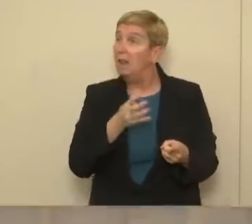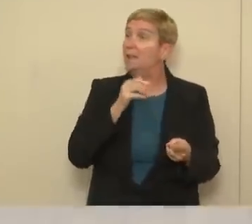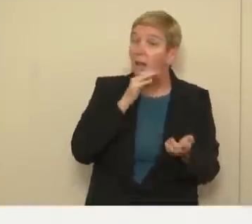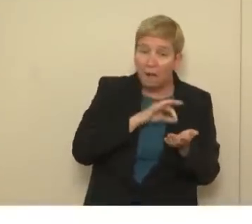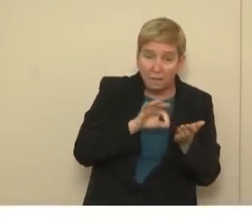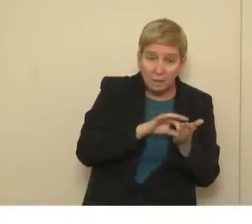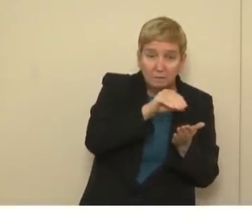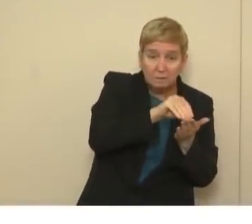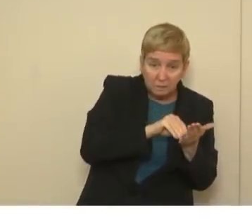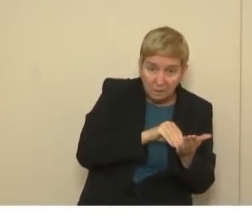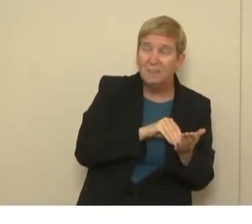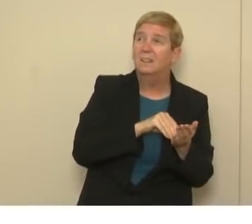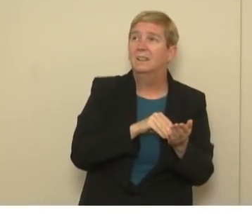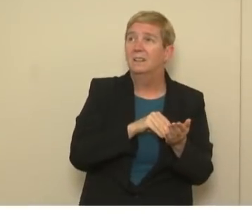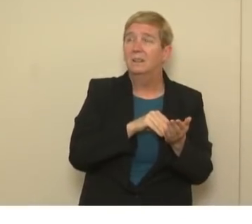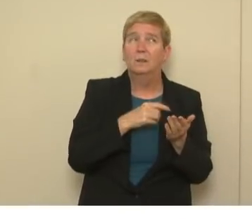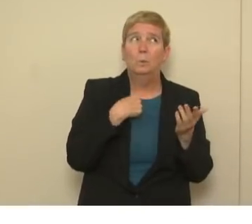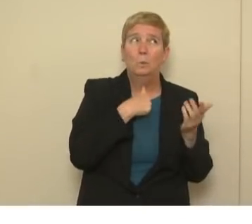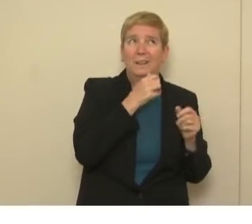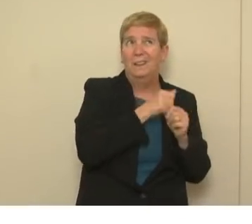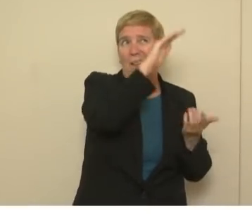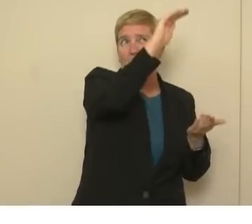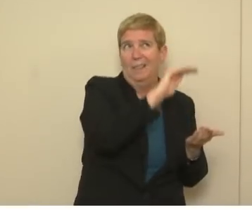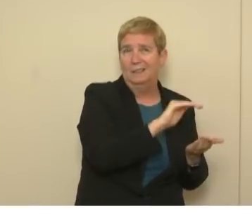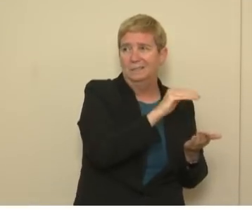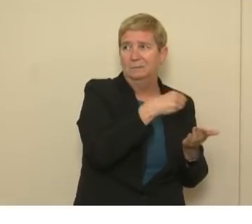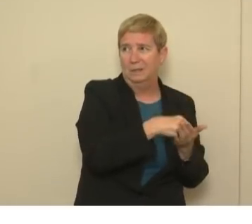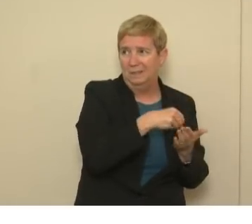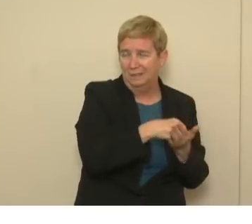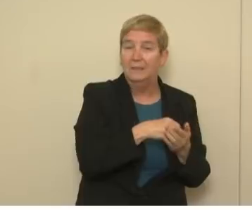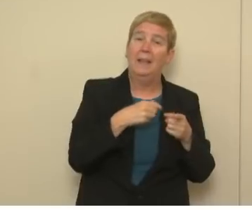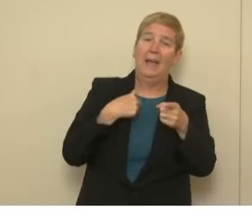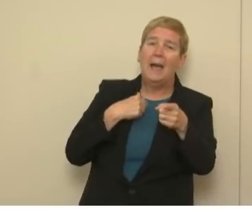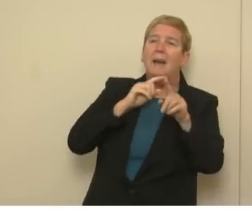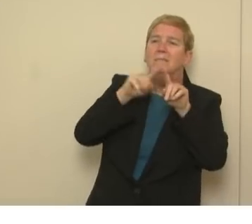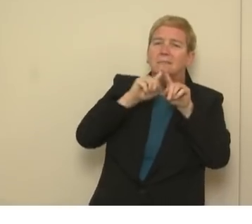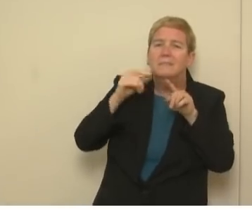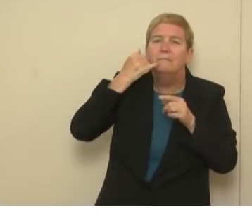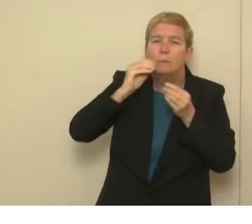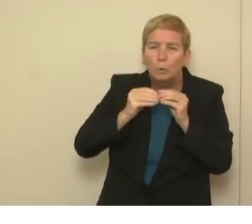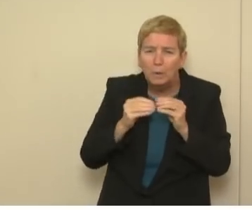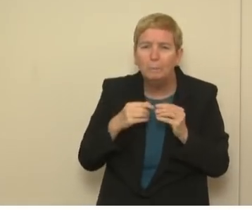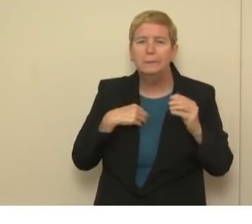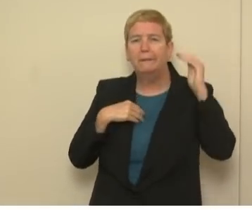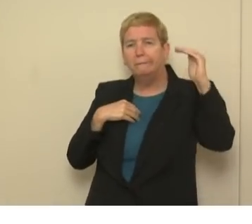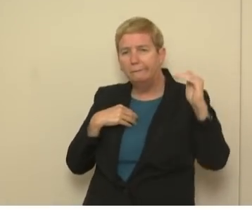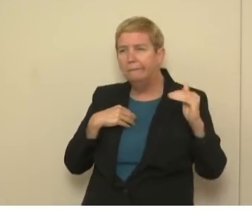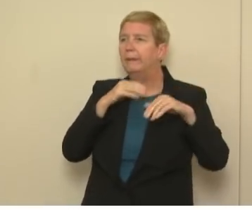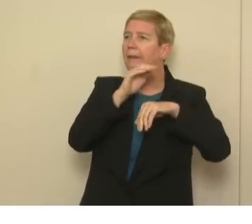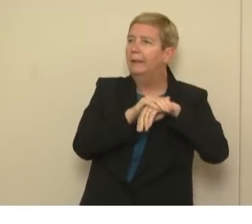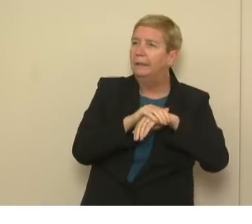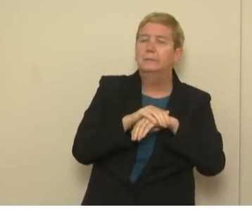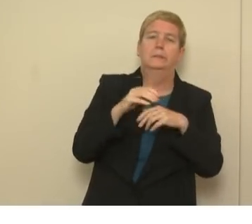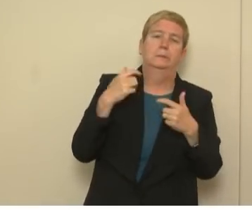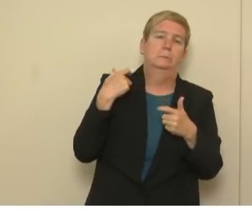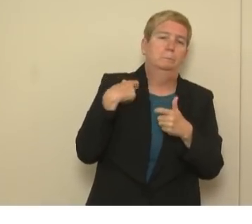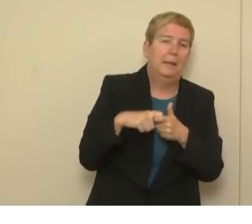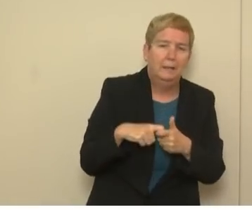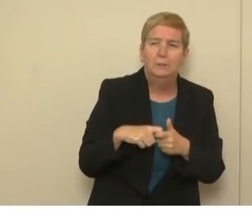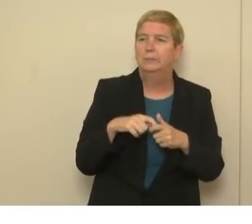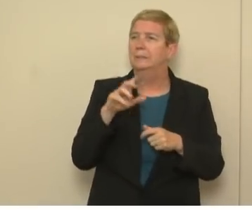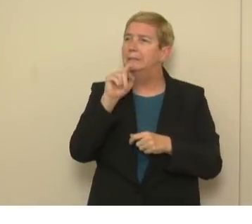folks who are hearing impaired, that's in Spanish. There are so many easy ways to return the census, respond to the